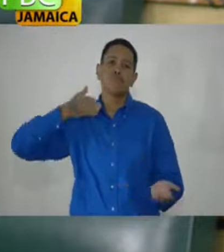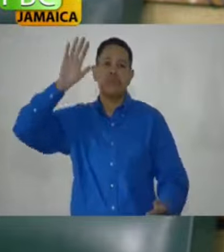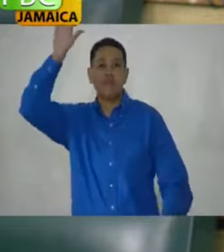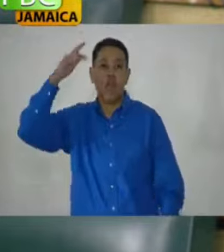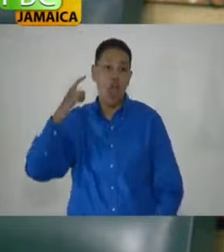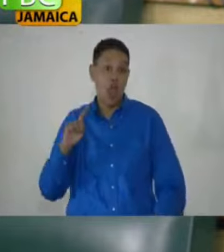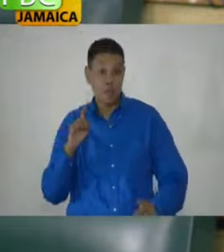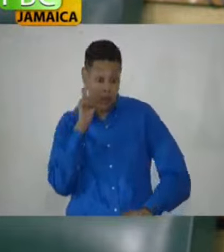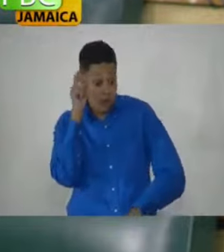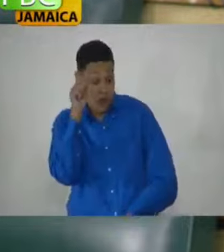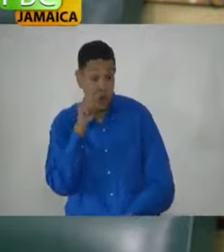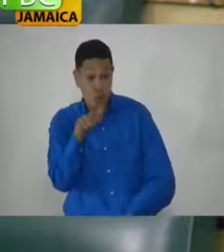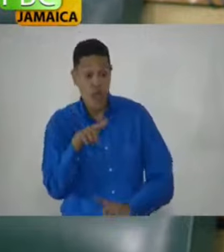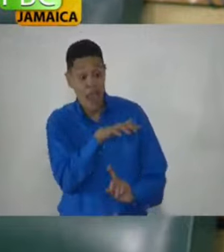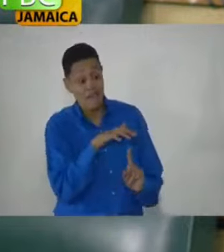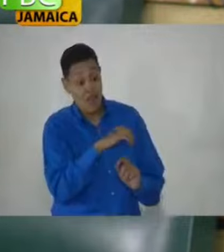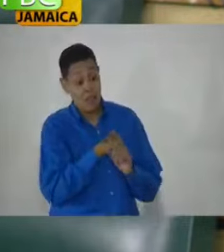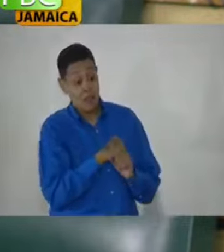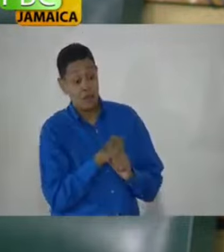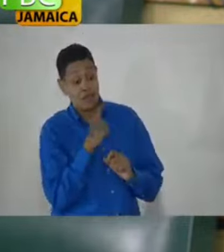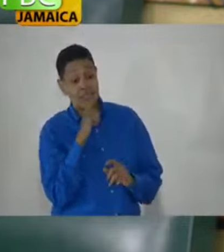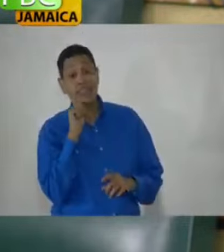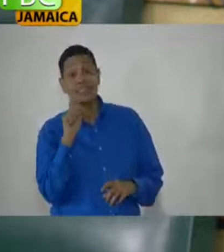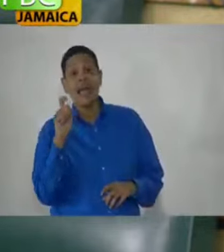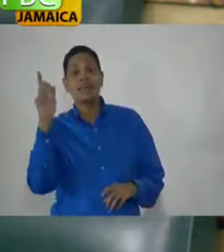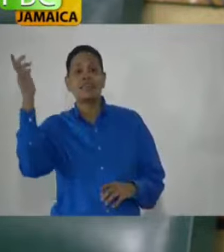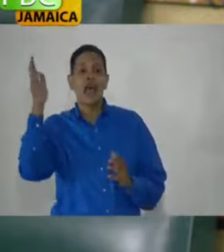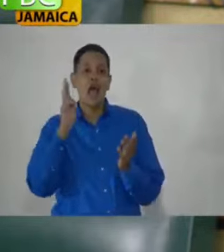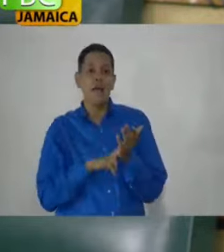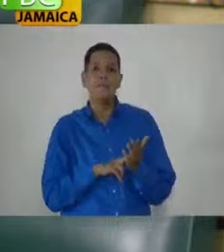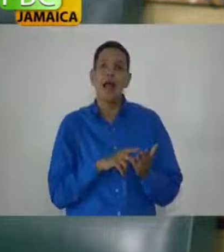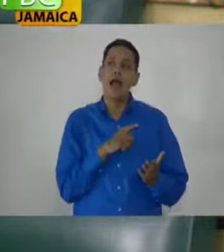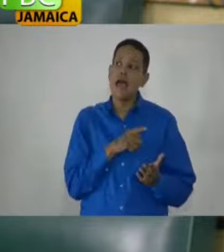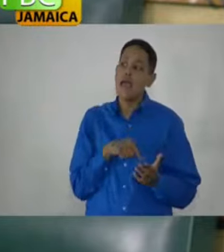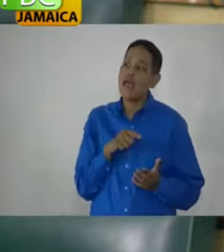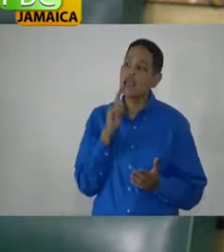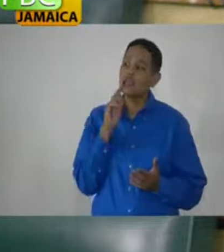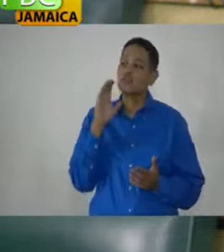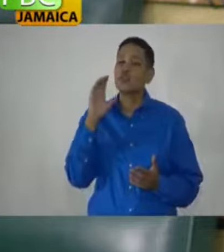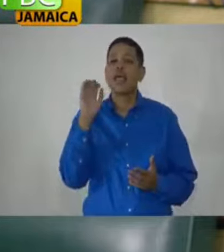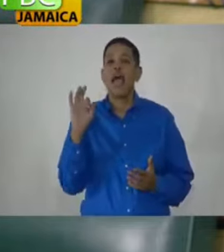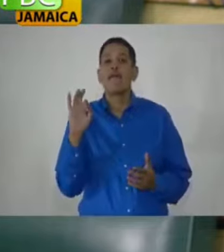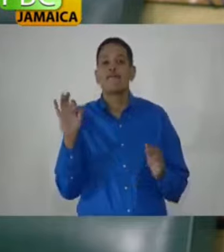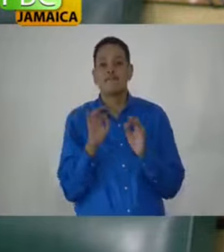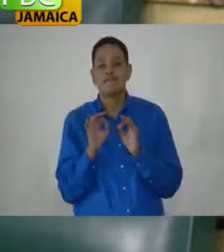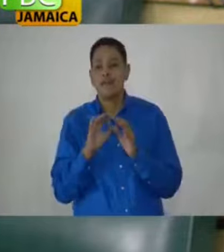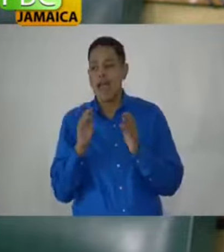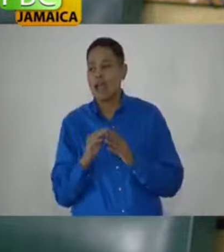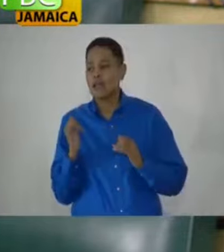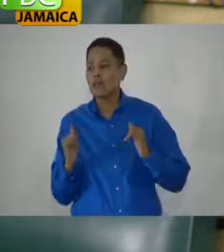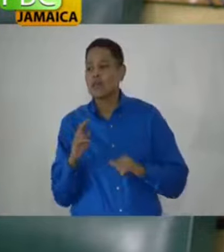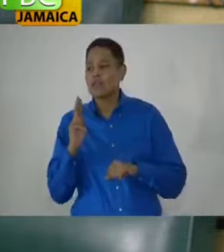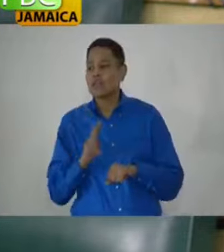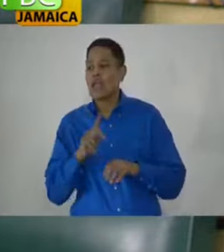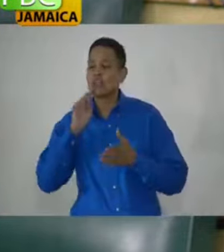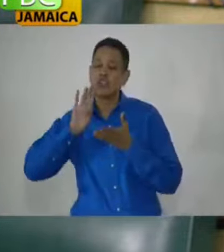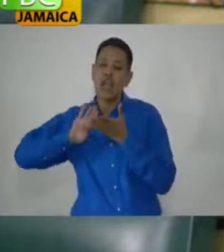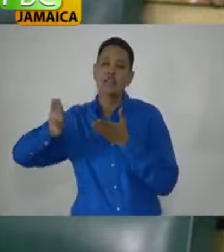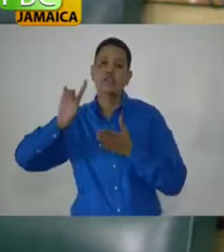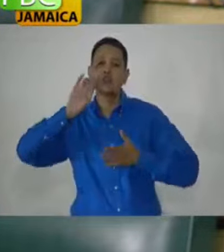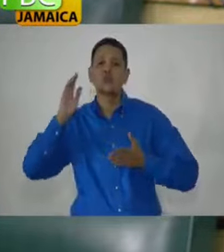on whom the environmental protection levy is applied to CIF value, which naturally excludes